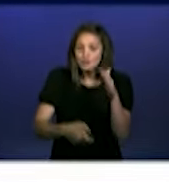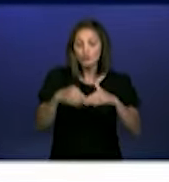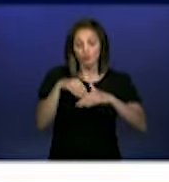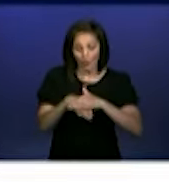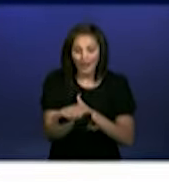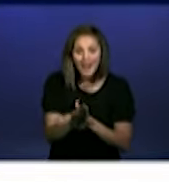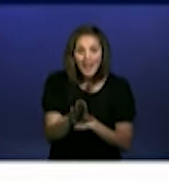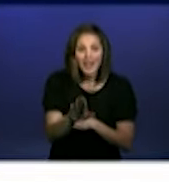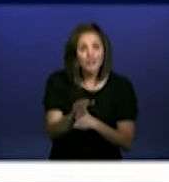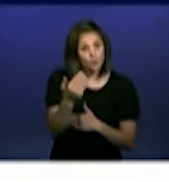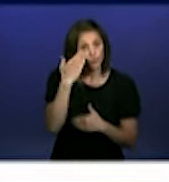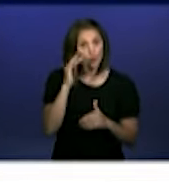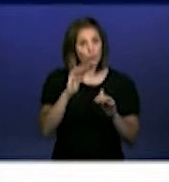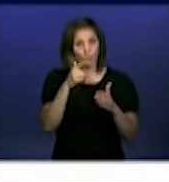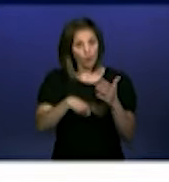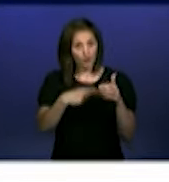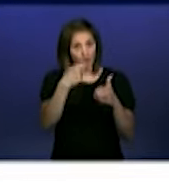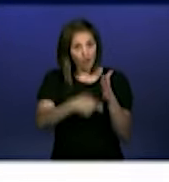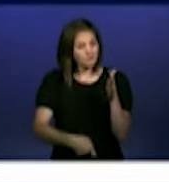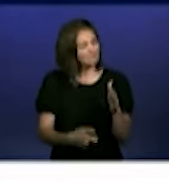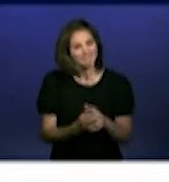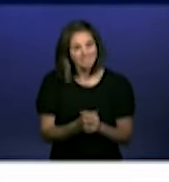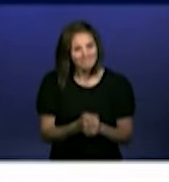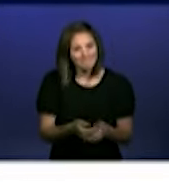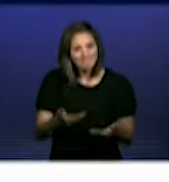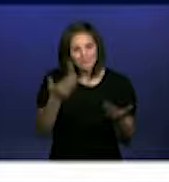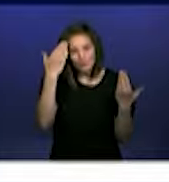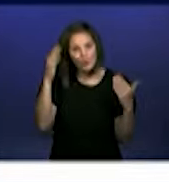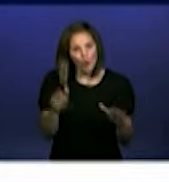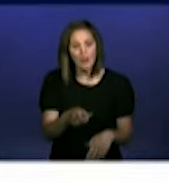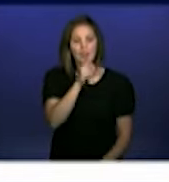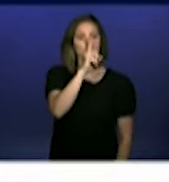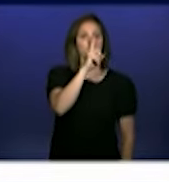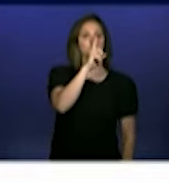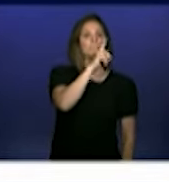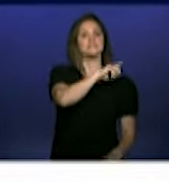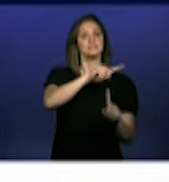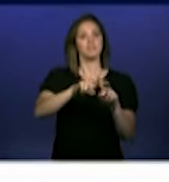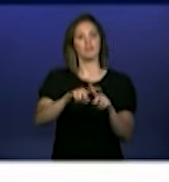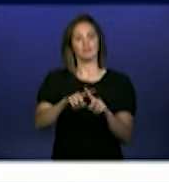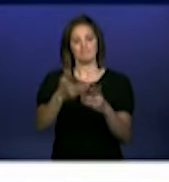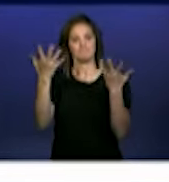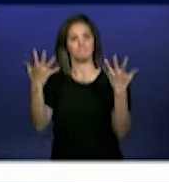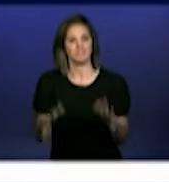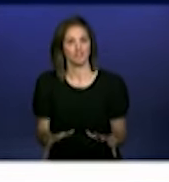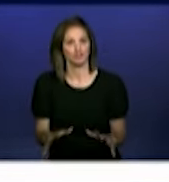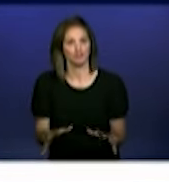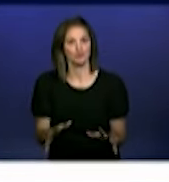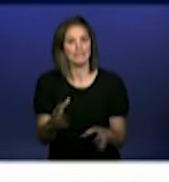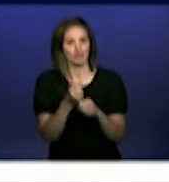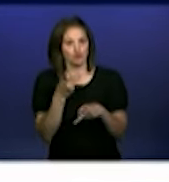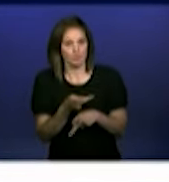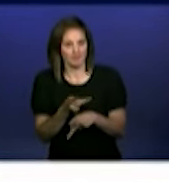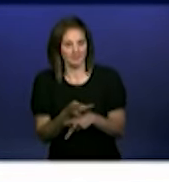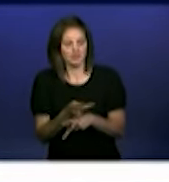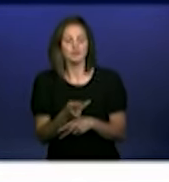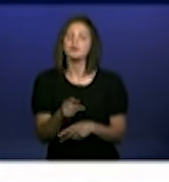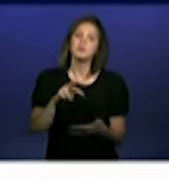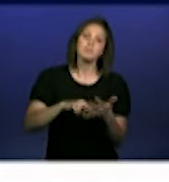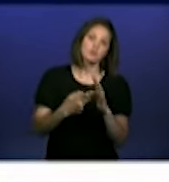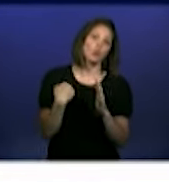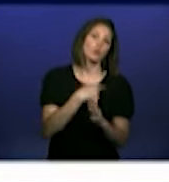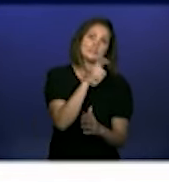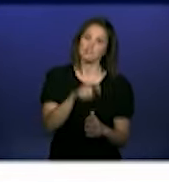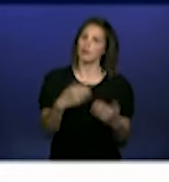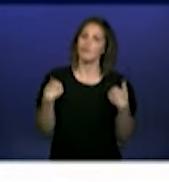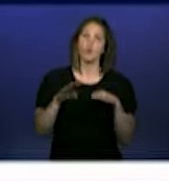any healthcare service that you're trying to get until you're already there. And so we need to have transparency with respect to